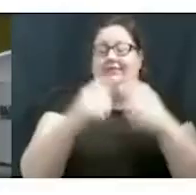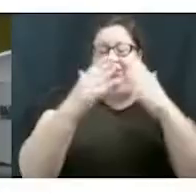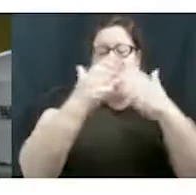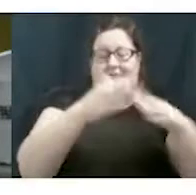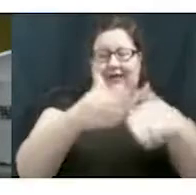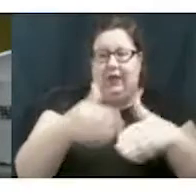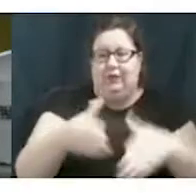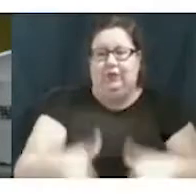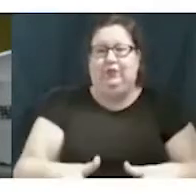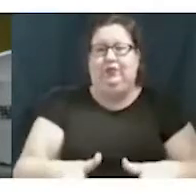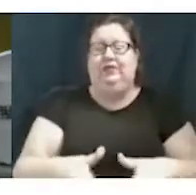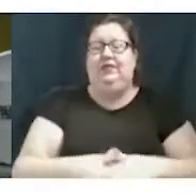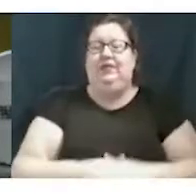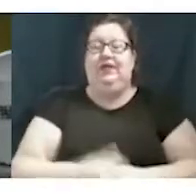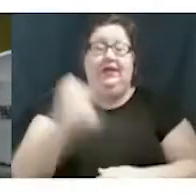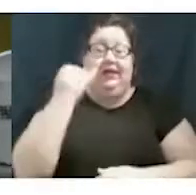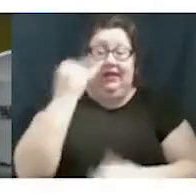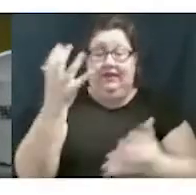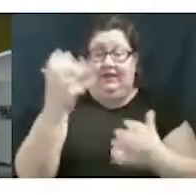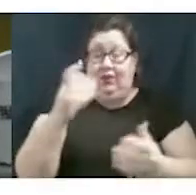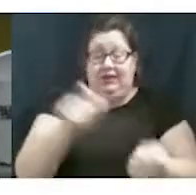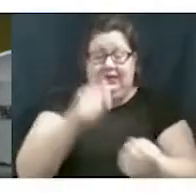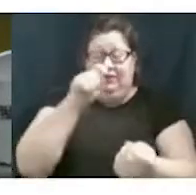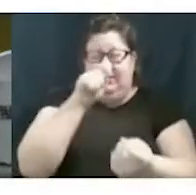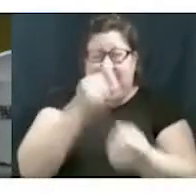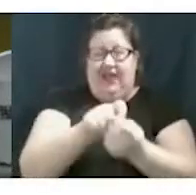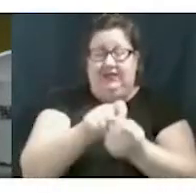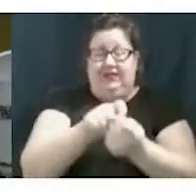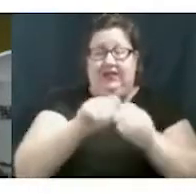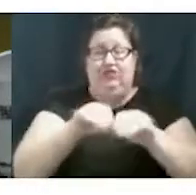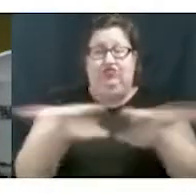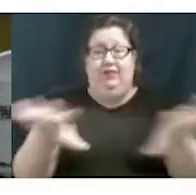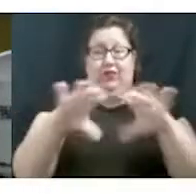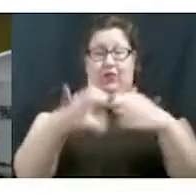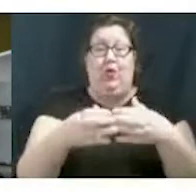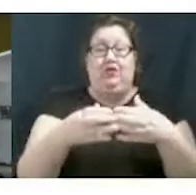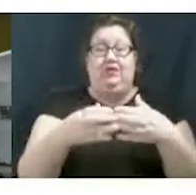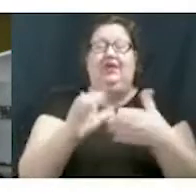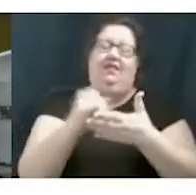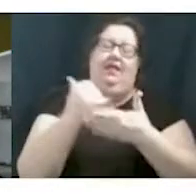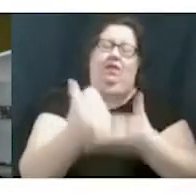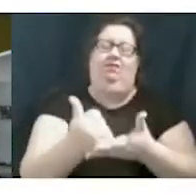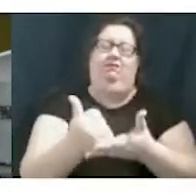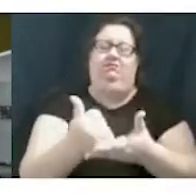And if you want to precisely distribute the course, that will help you to do